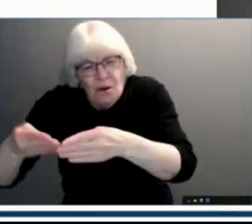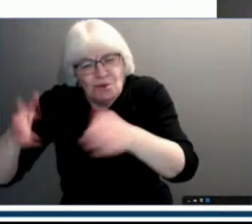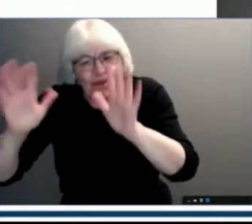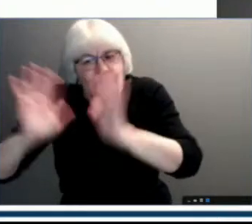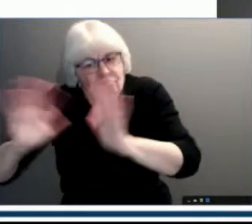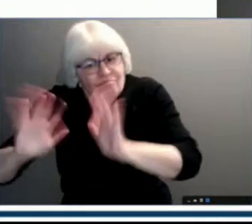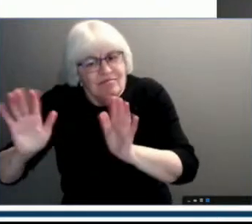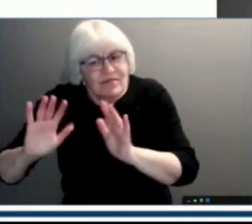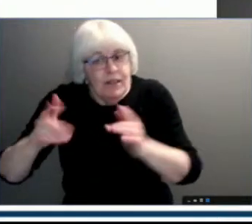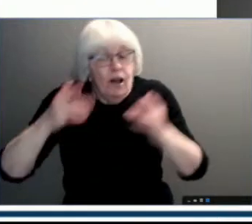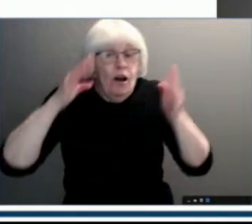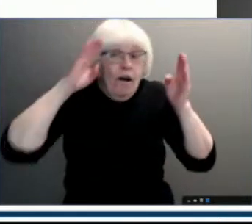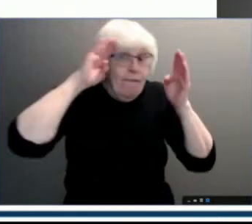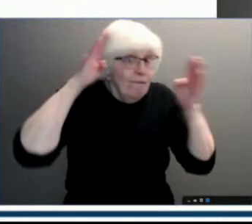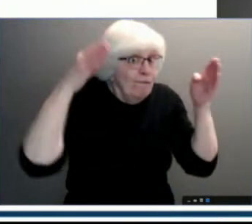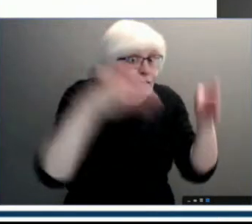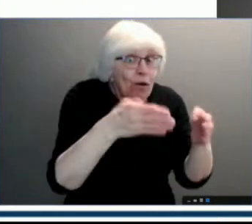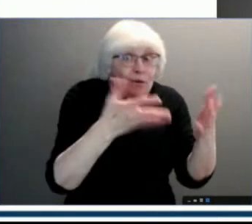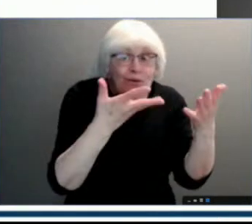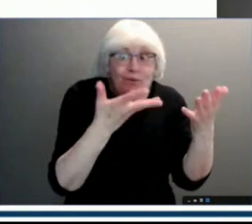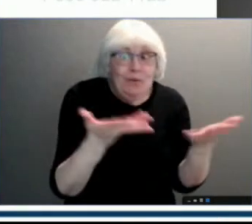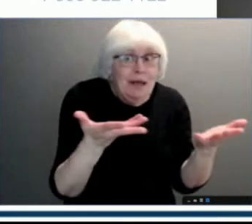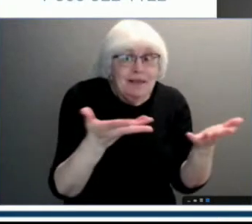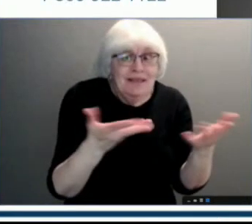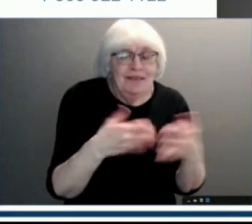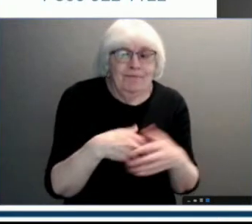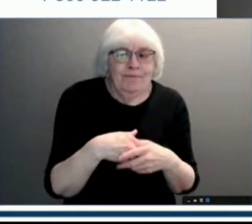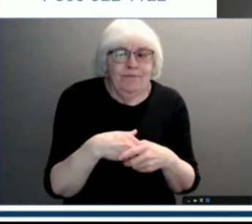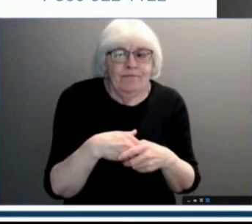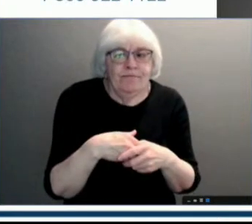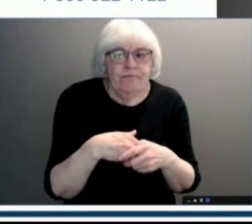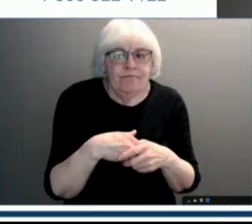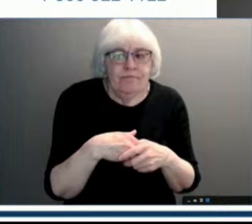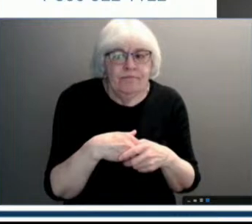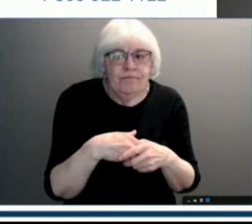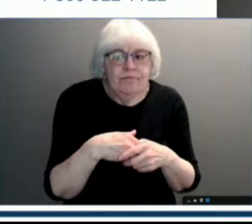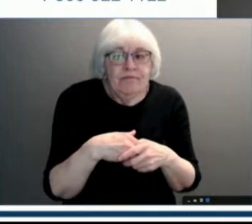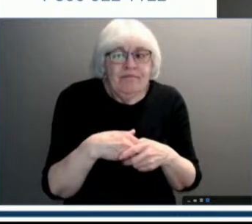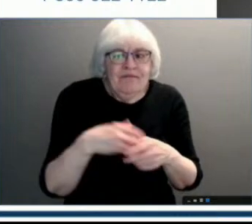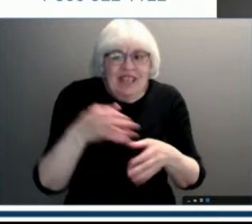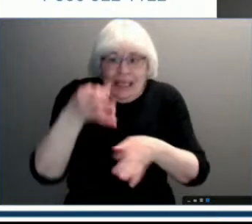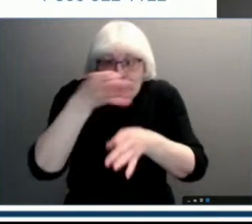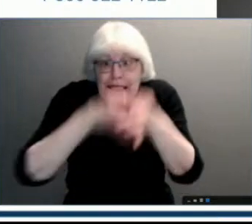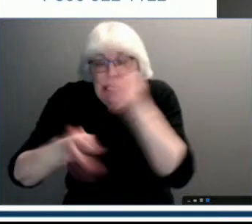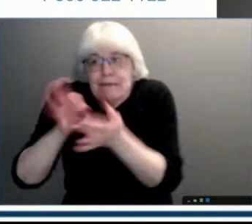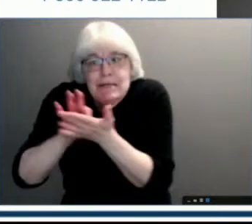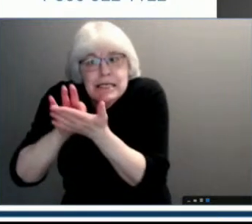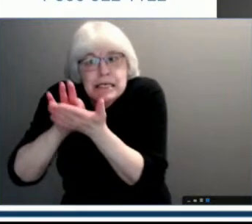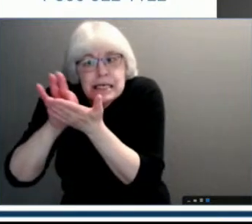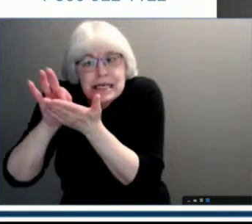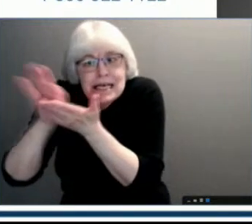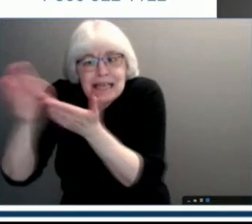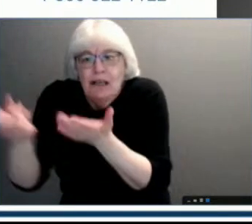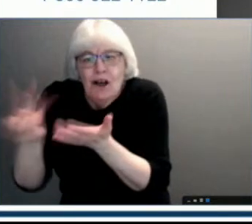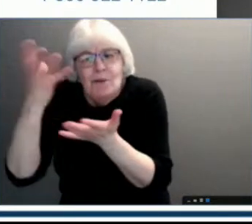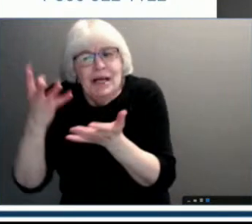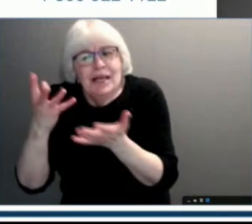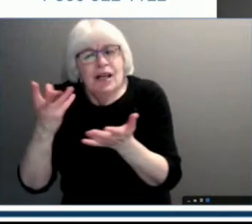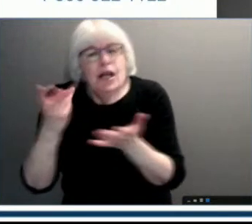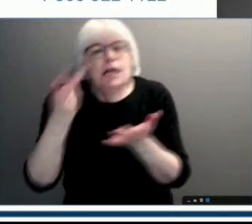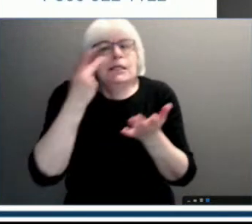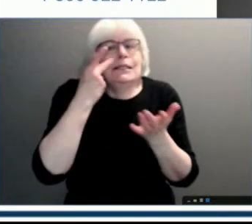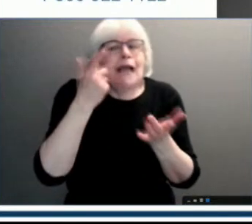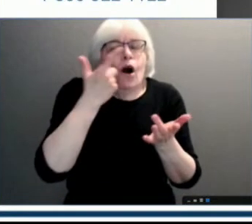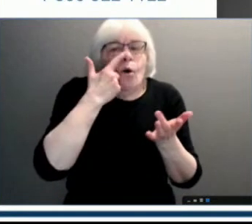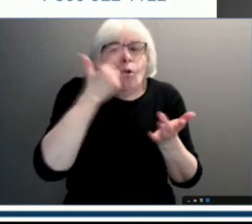case and having accurate daily case numbers. We need to look at trends and need to then look at indicators